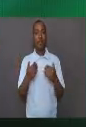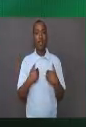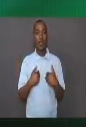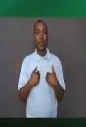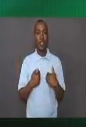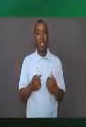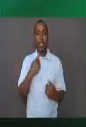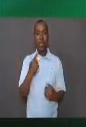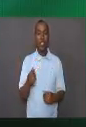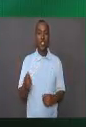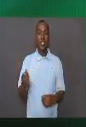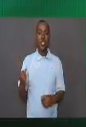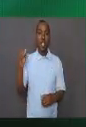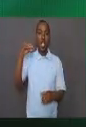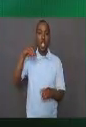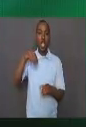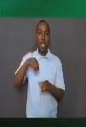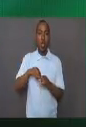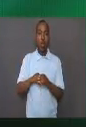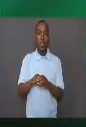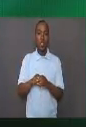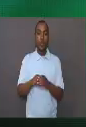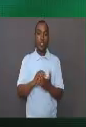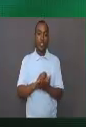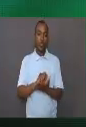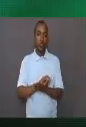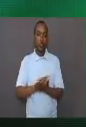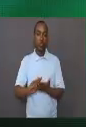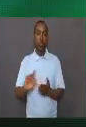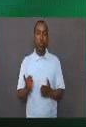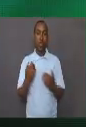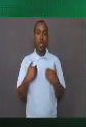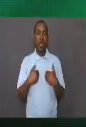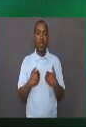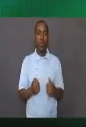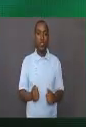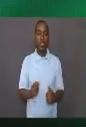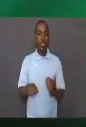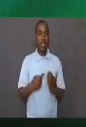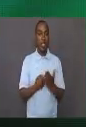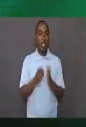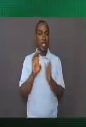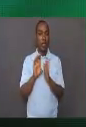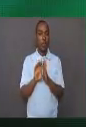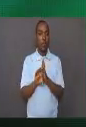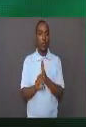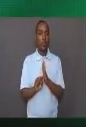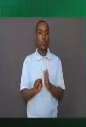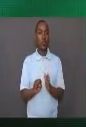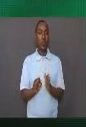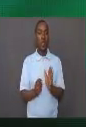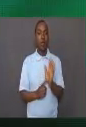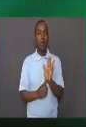loop, must be sterilized. This is done by holding it over a